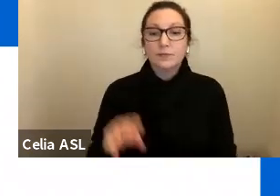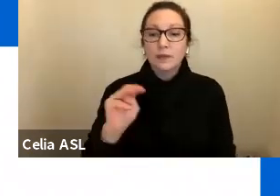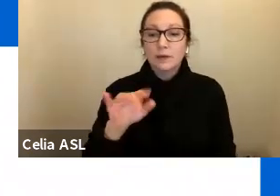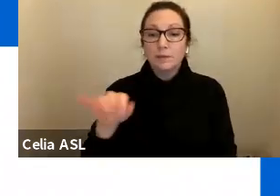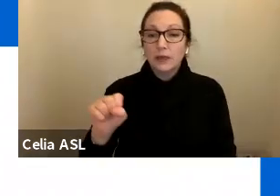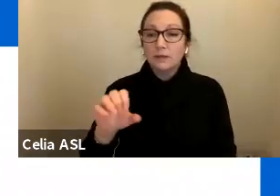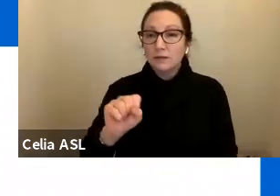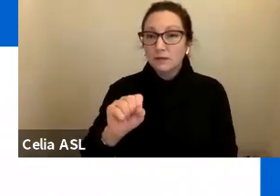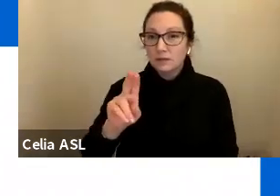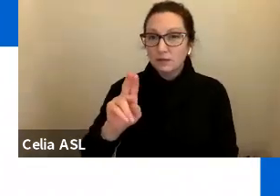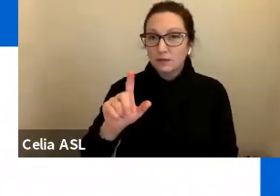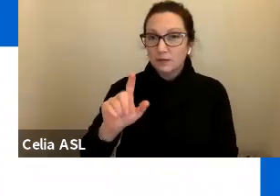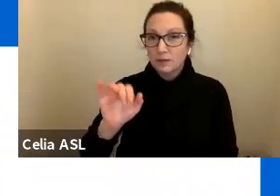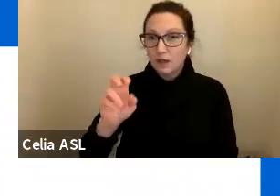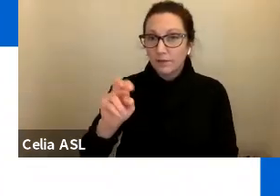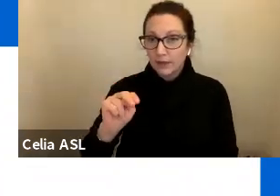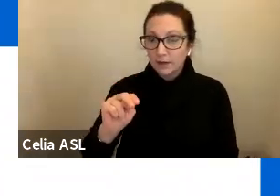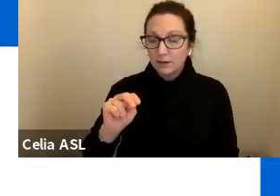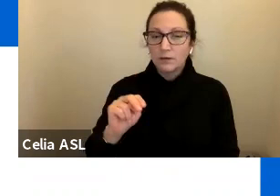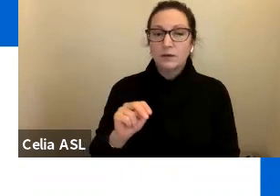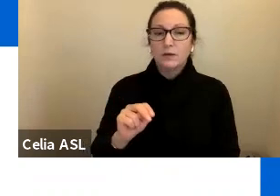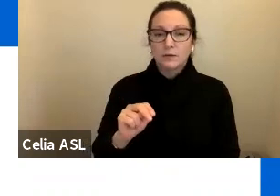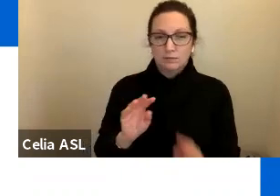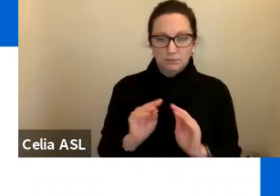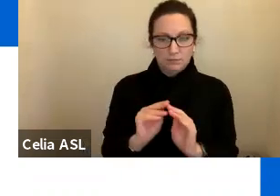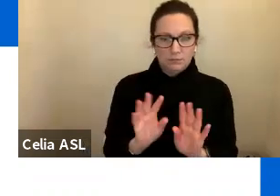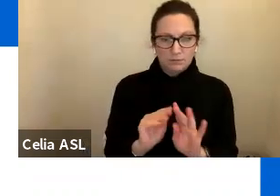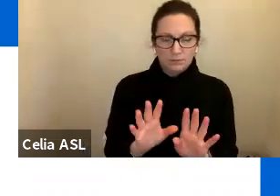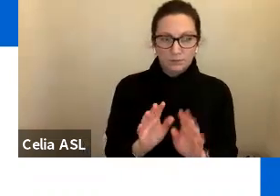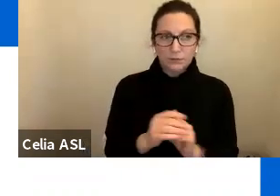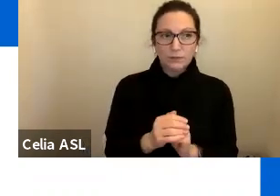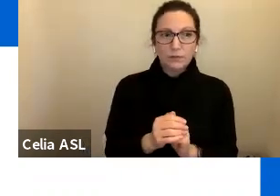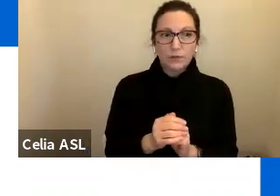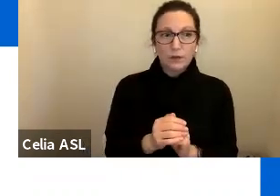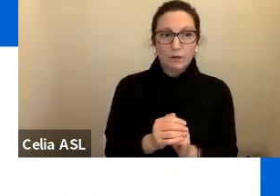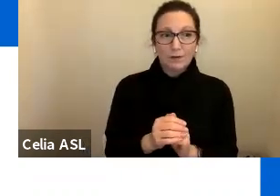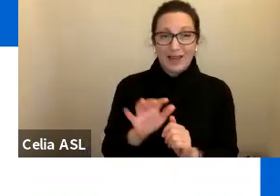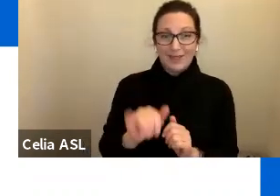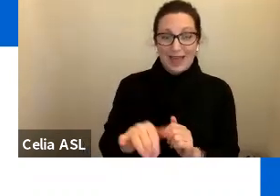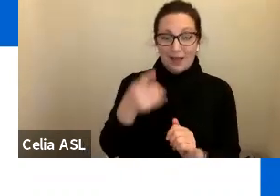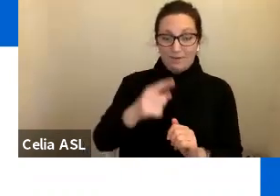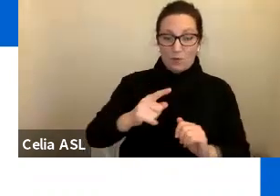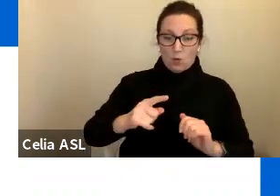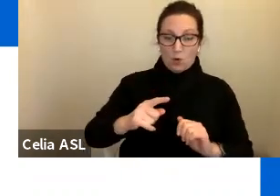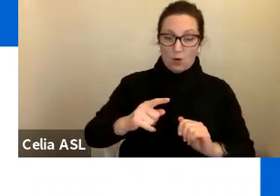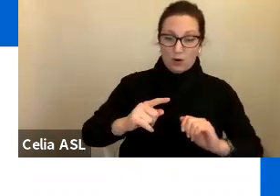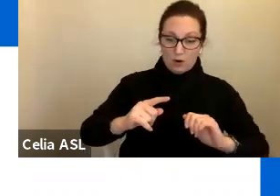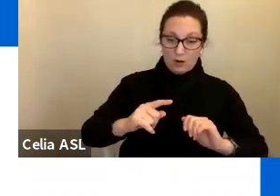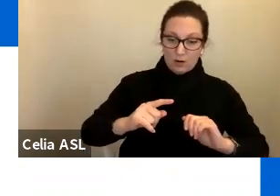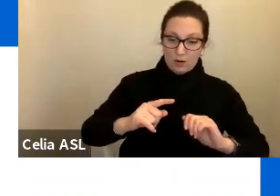we're all clear, this is to create the pool of